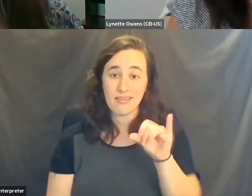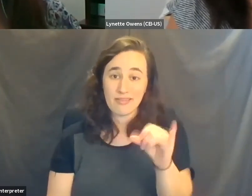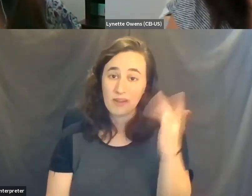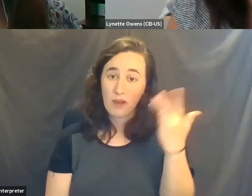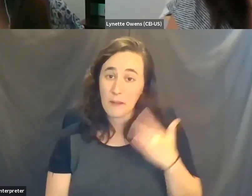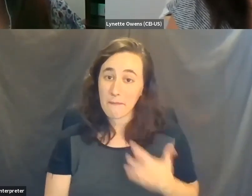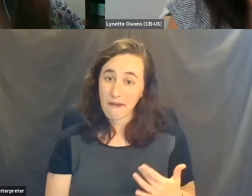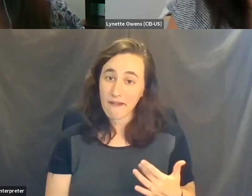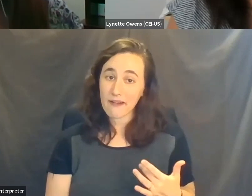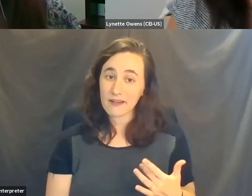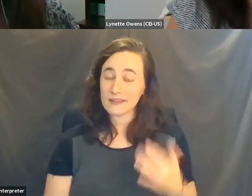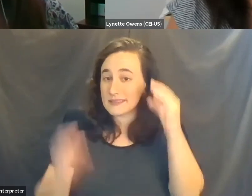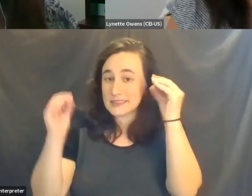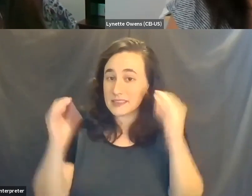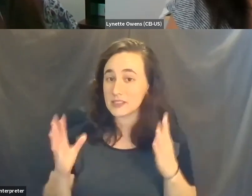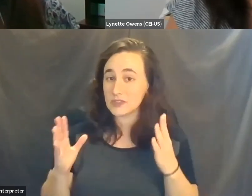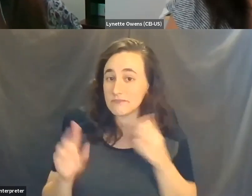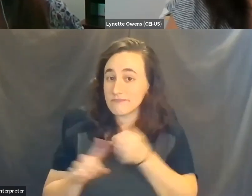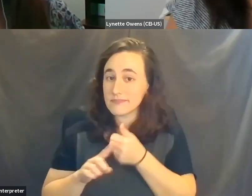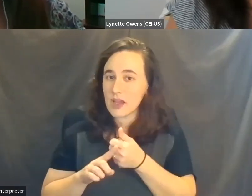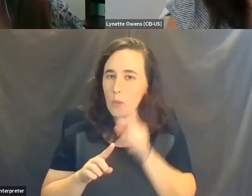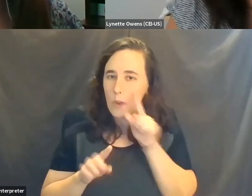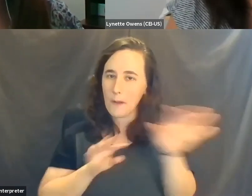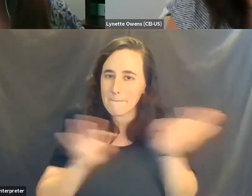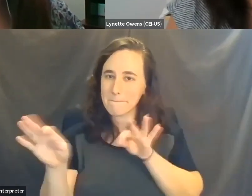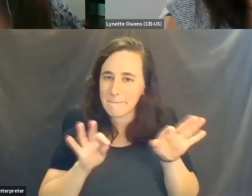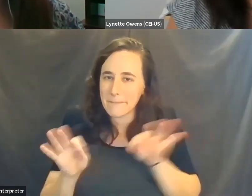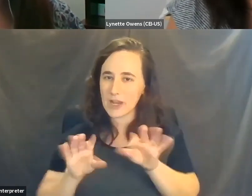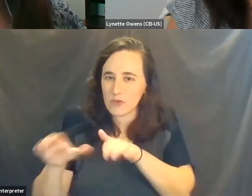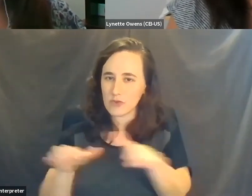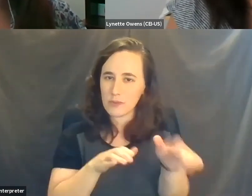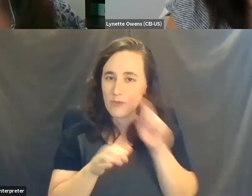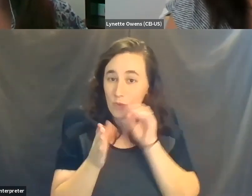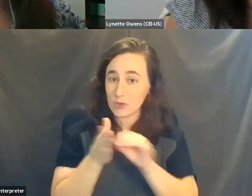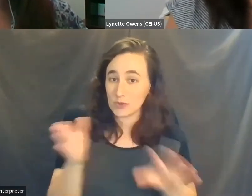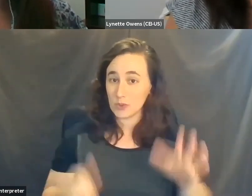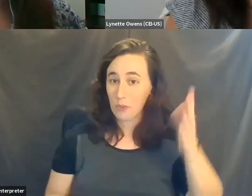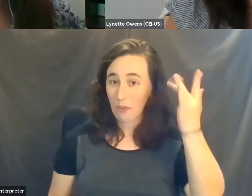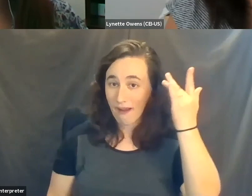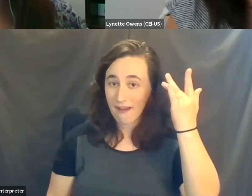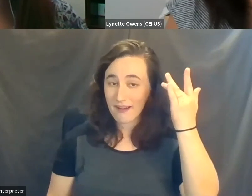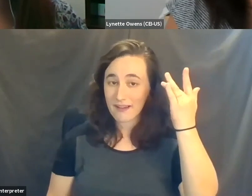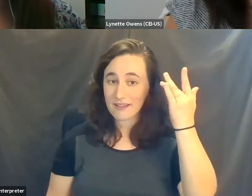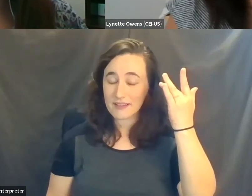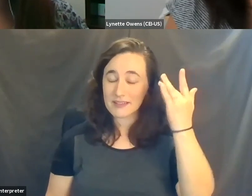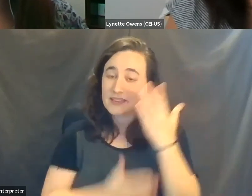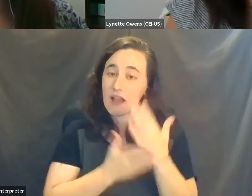the teacher to sometimes choose the groups that students work with, because I think it's there's benefit